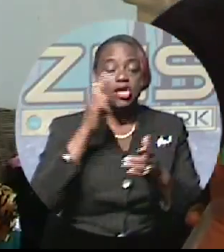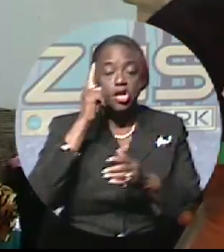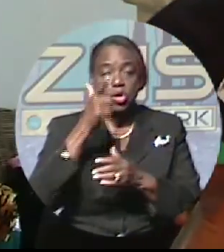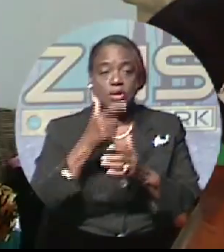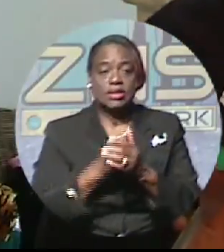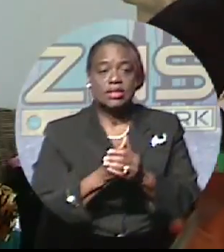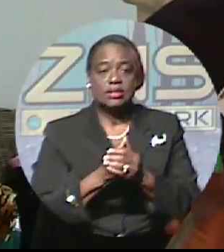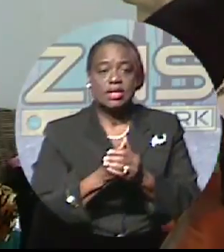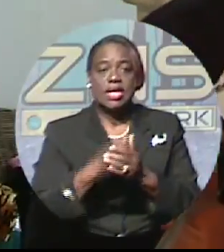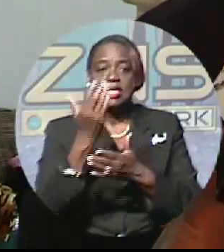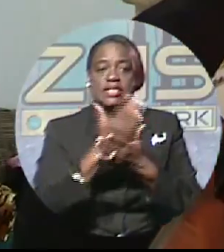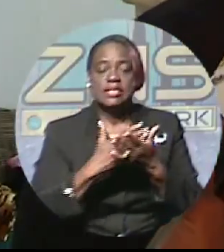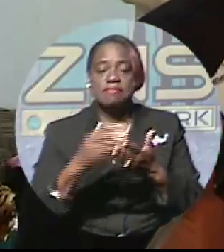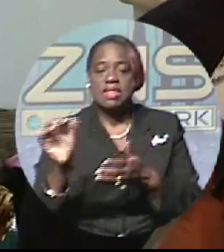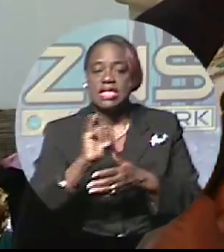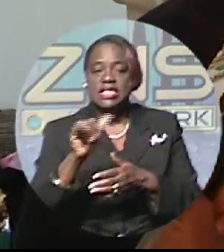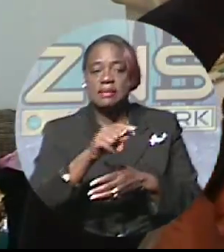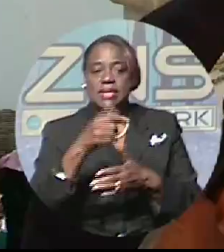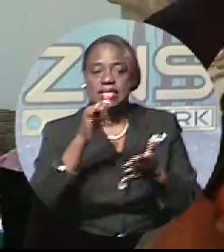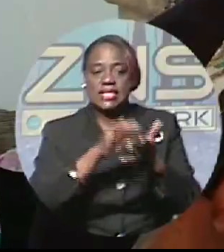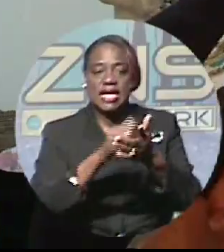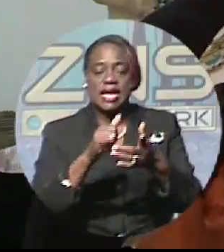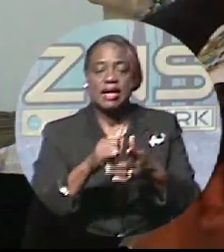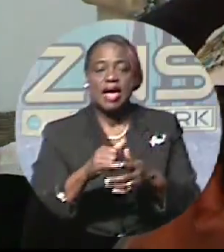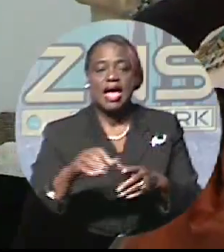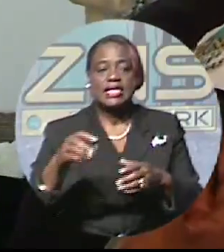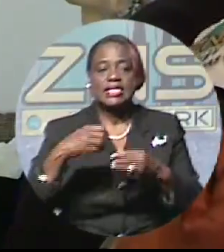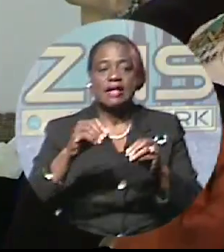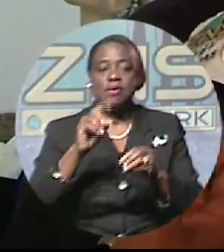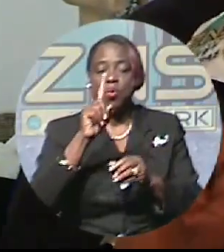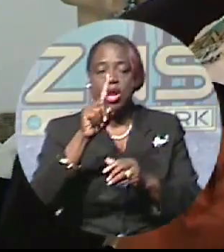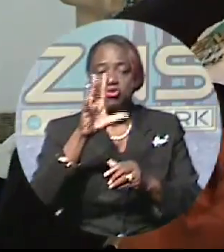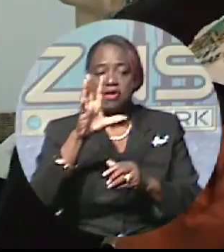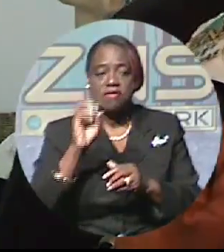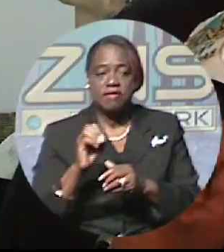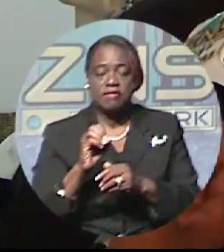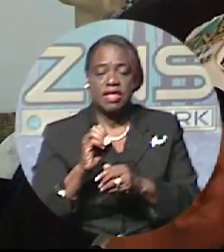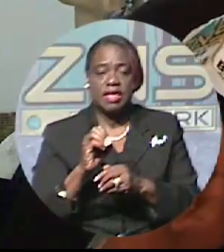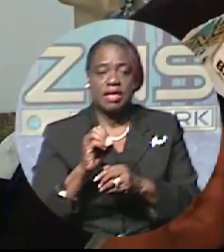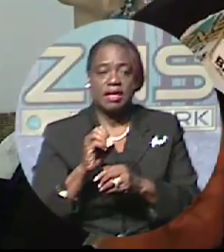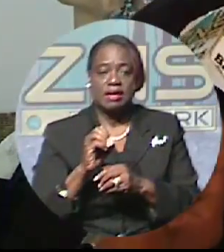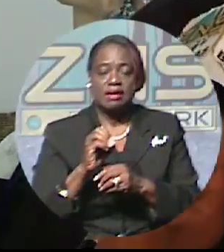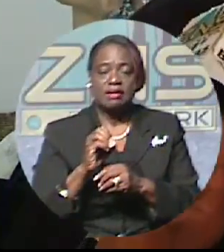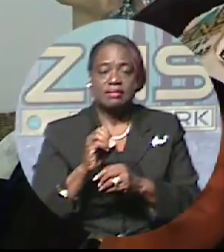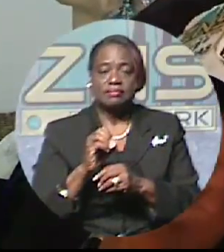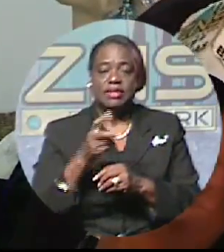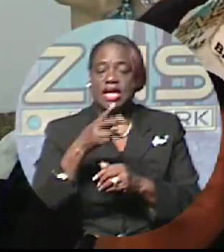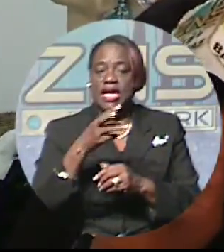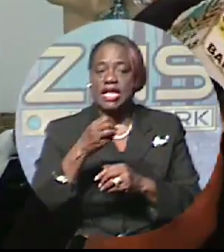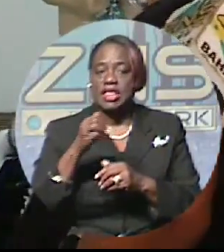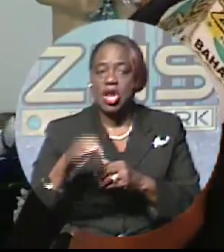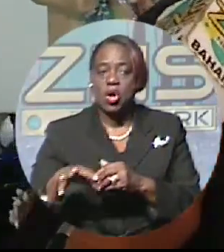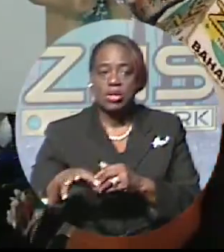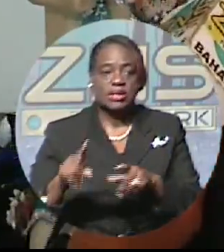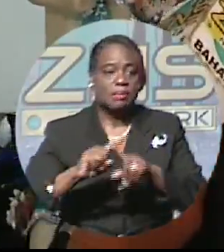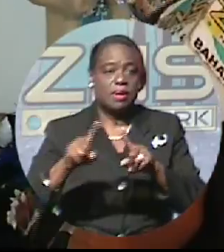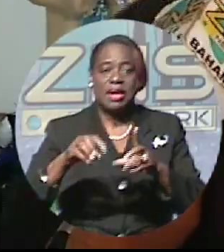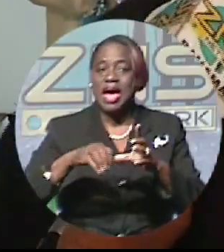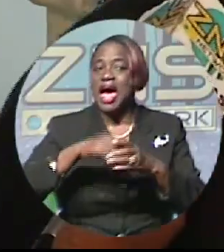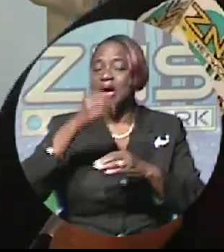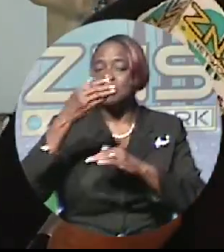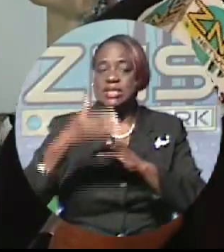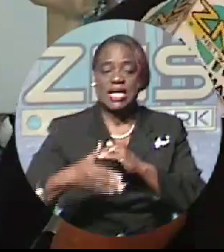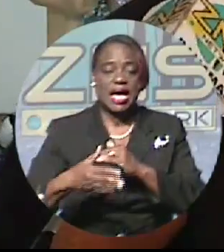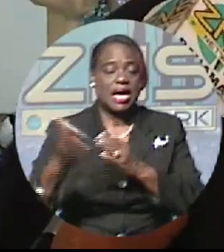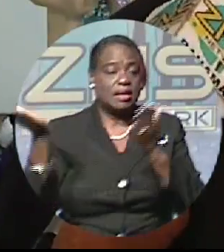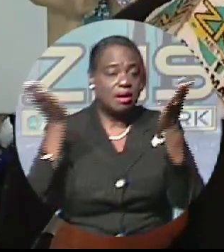Now something like this, I would probably sell to my locals probably for $150 and cut the loss. But in the outside market,